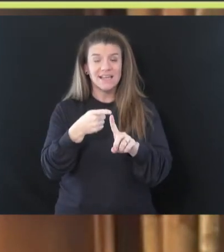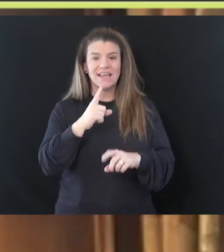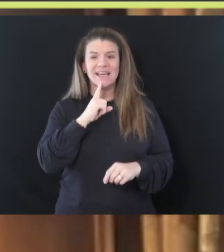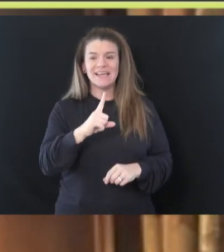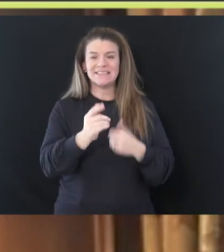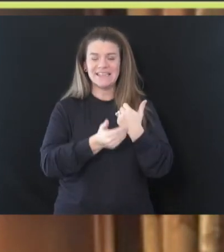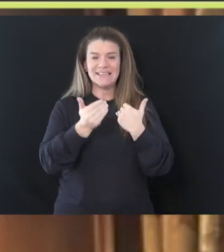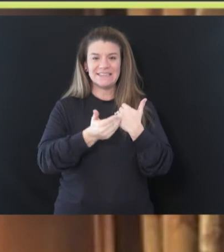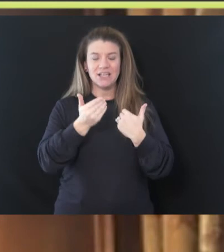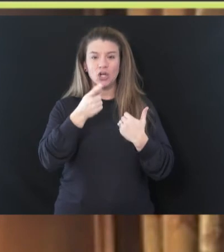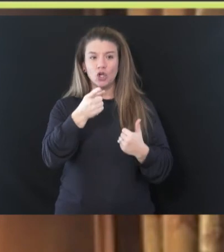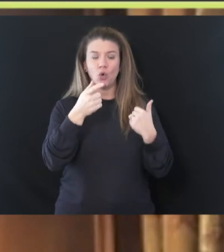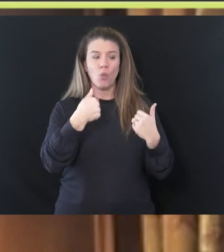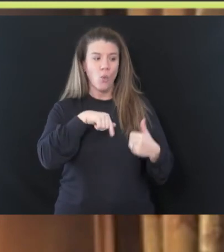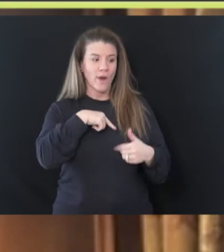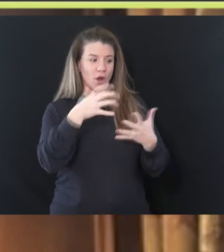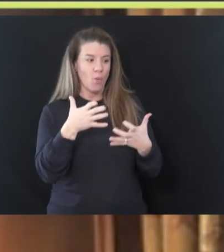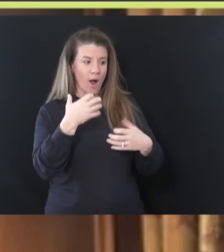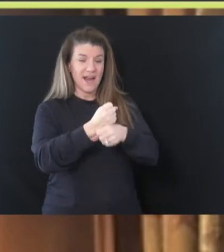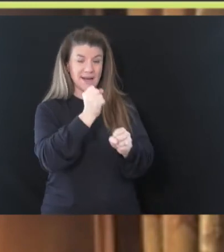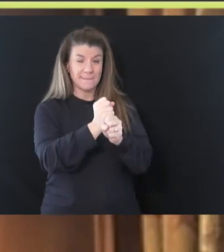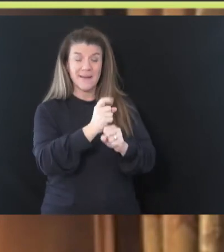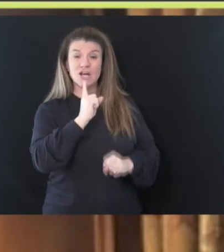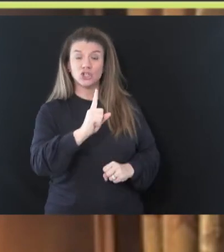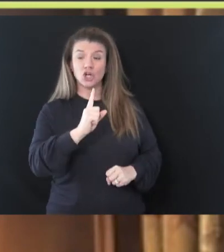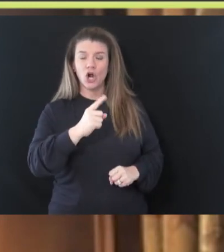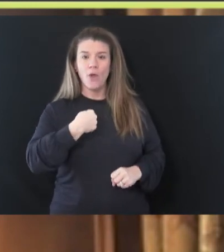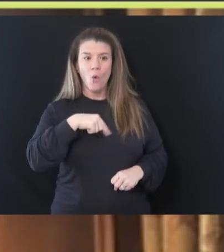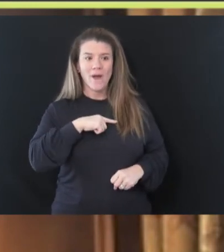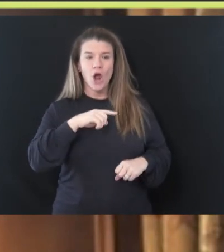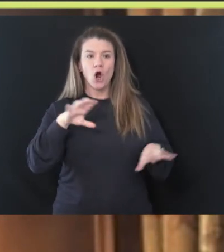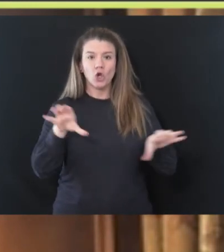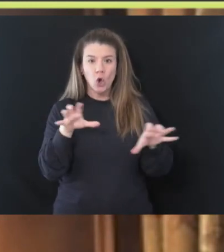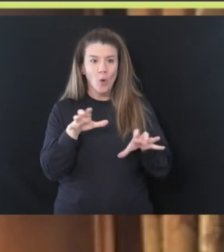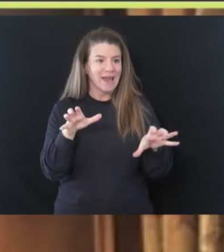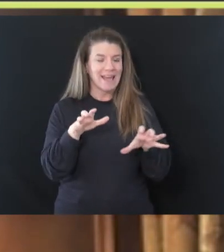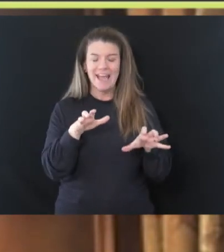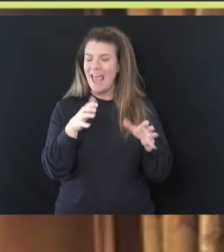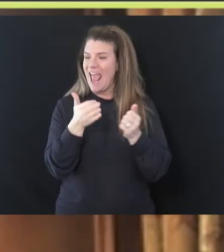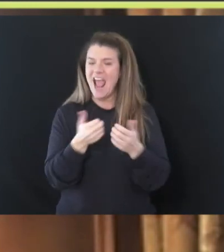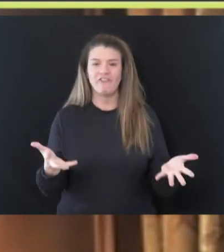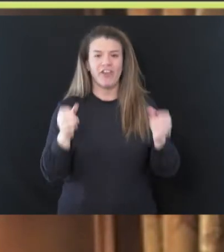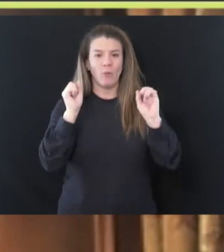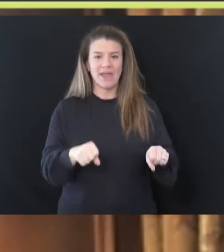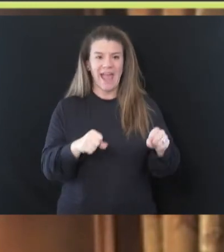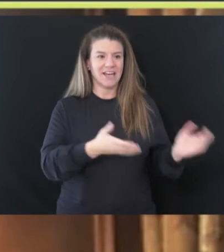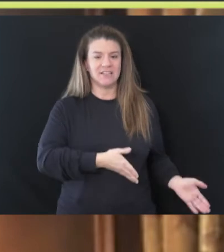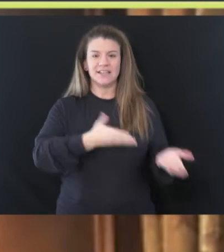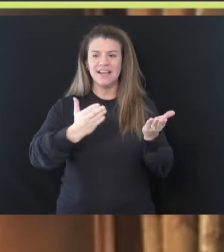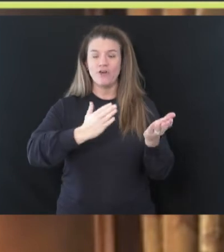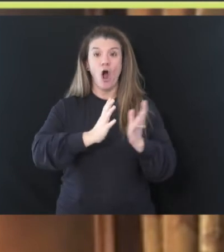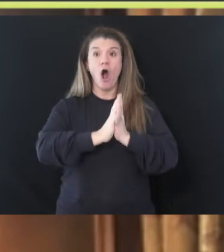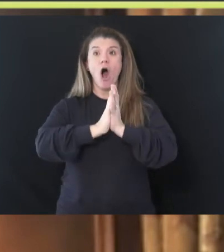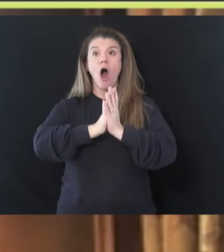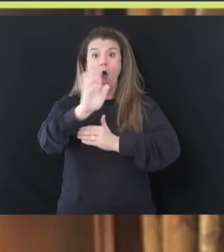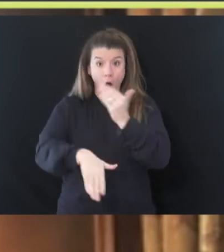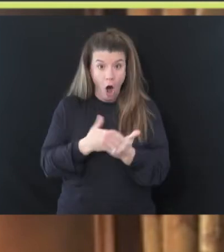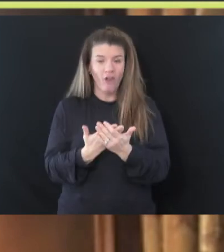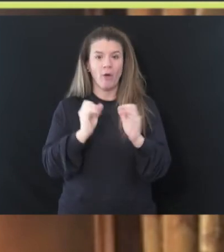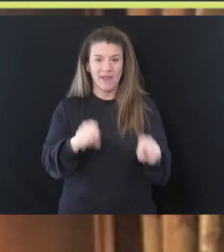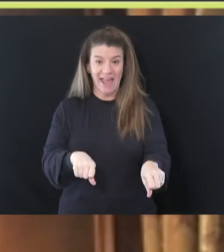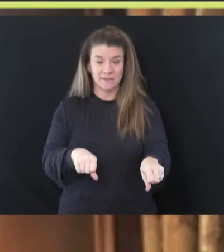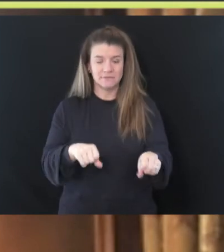to make sure that we are moving as much vaccine to people as we possibly can. And obviously,